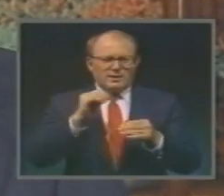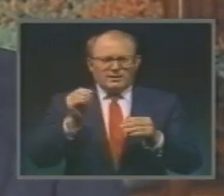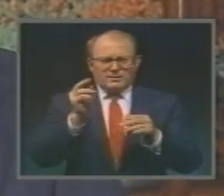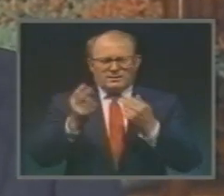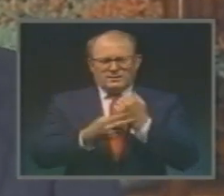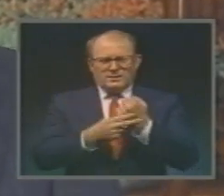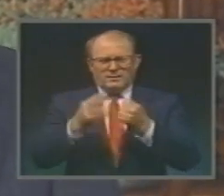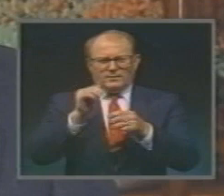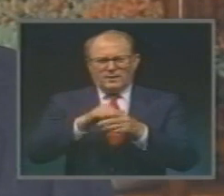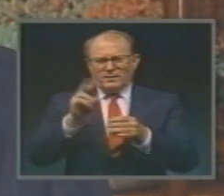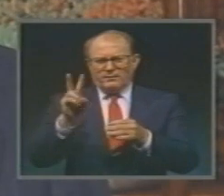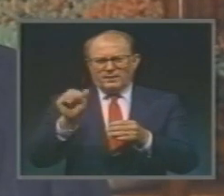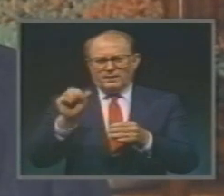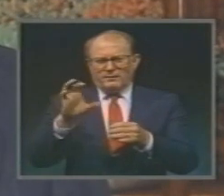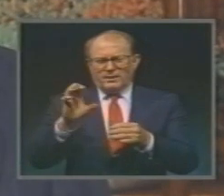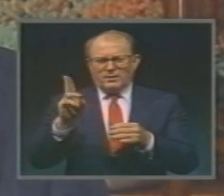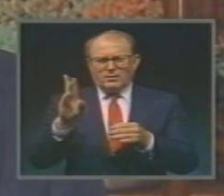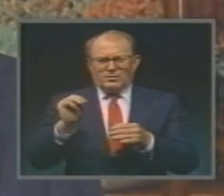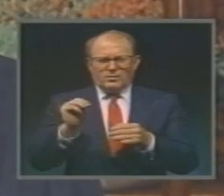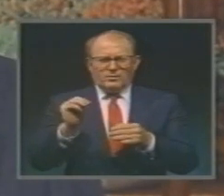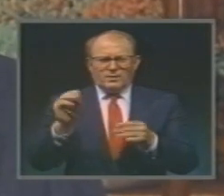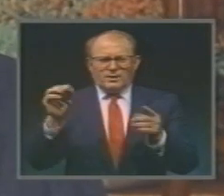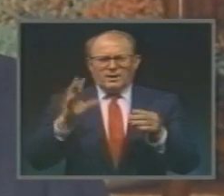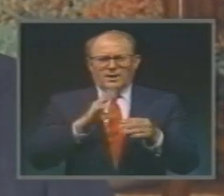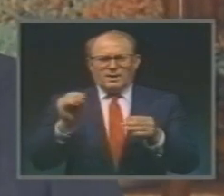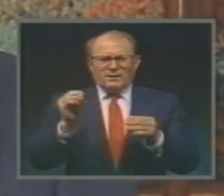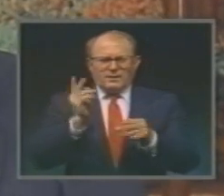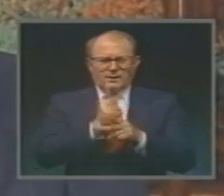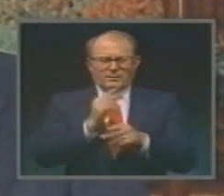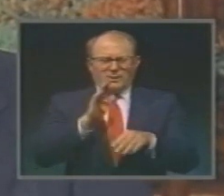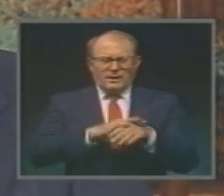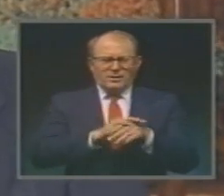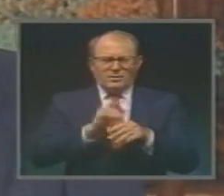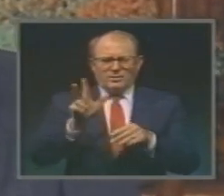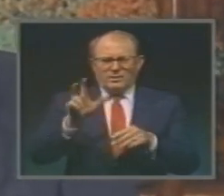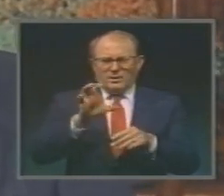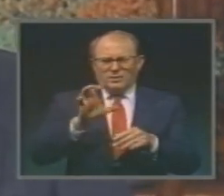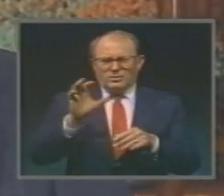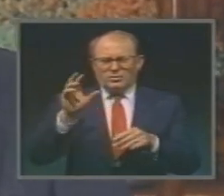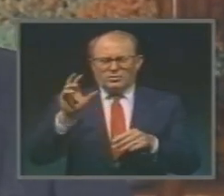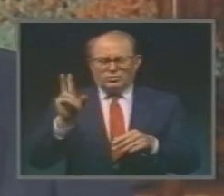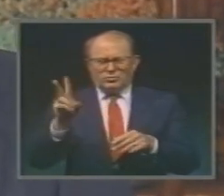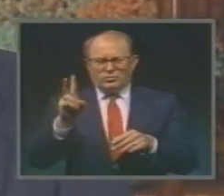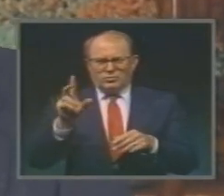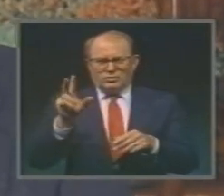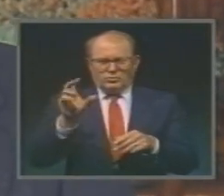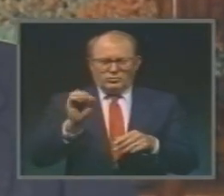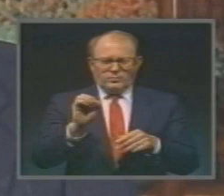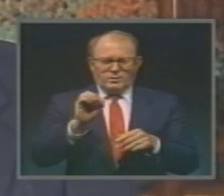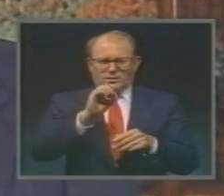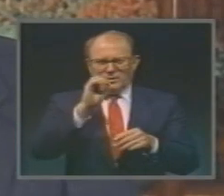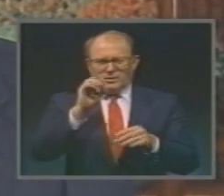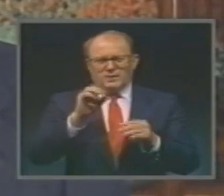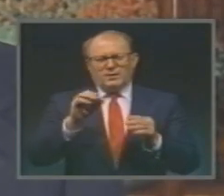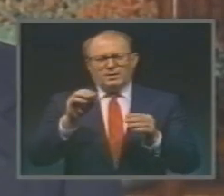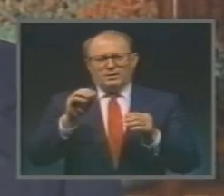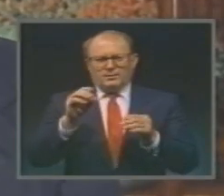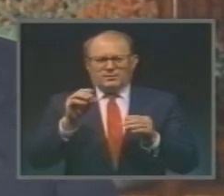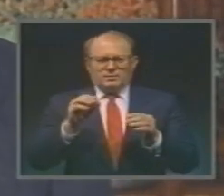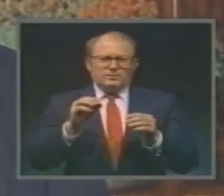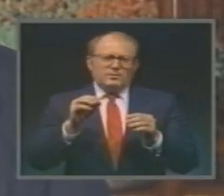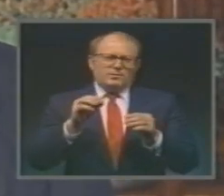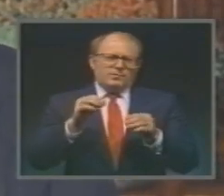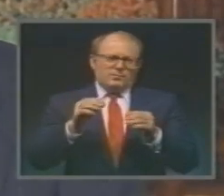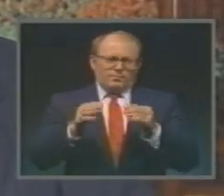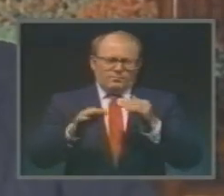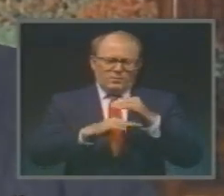vacuum container and maintained at 320 degrees below zero Fahrenheit until at some